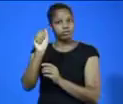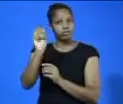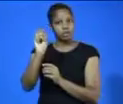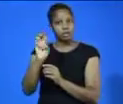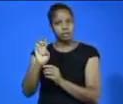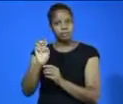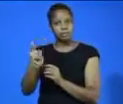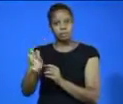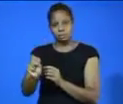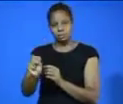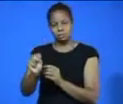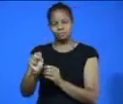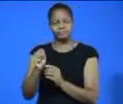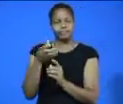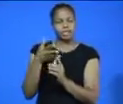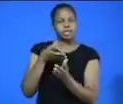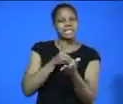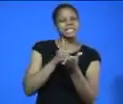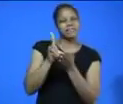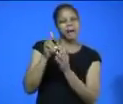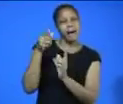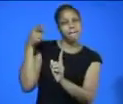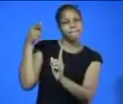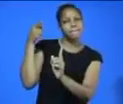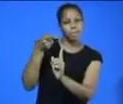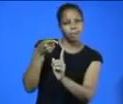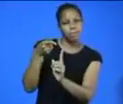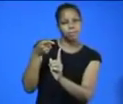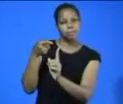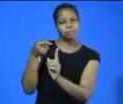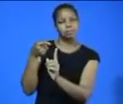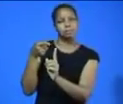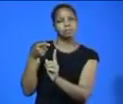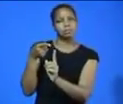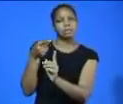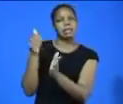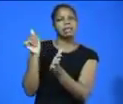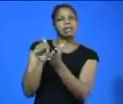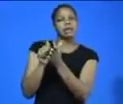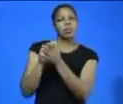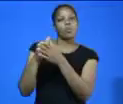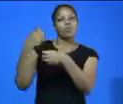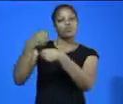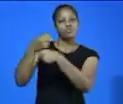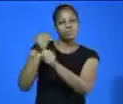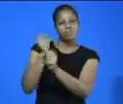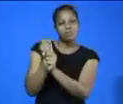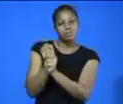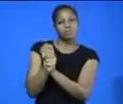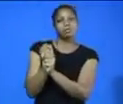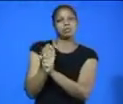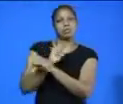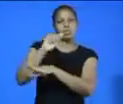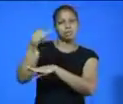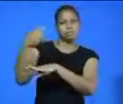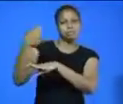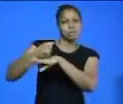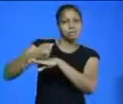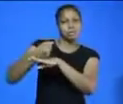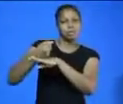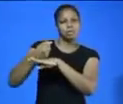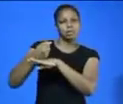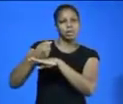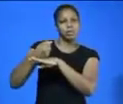divine purpose that is designed in the divine human